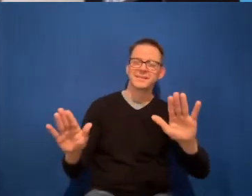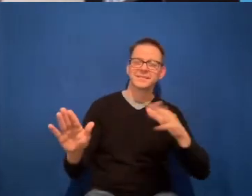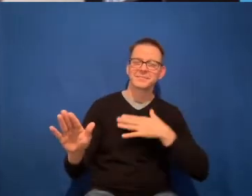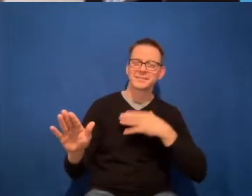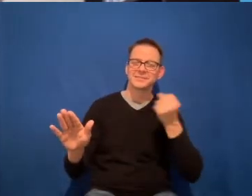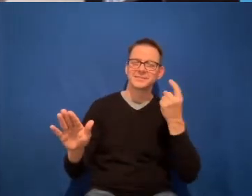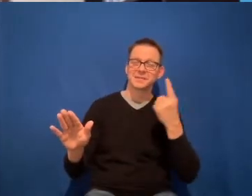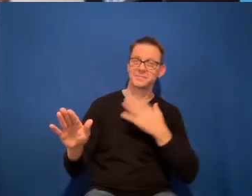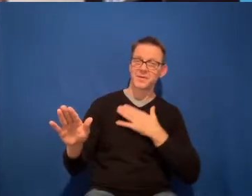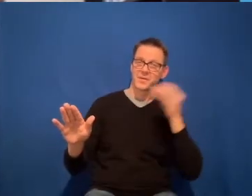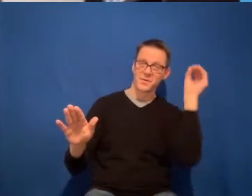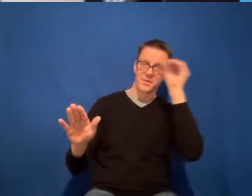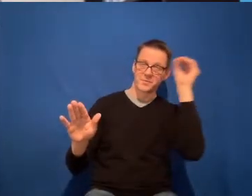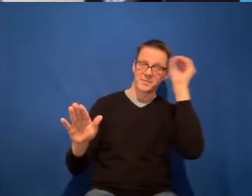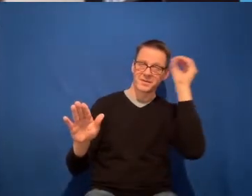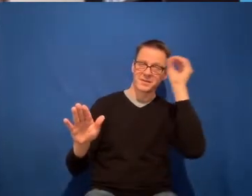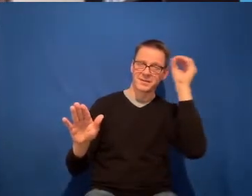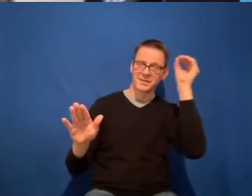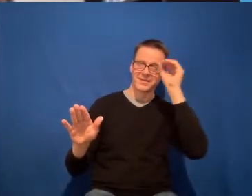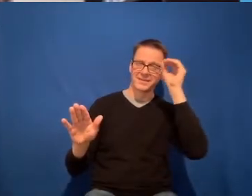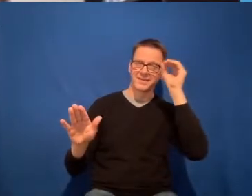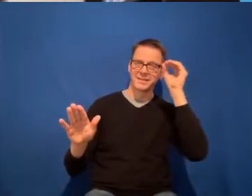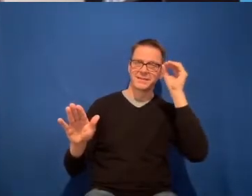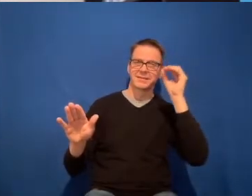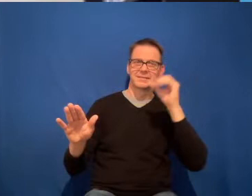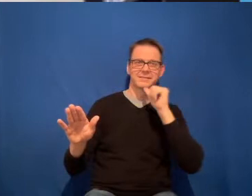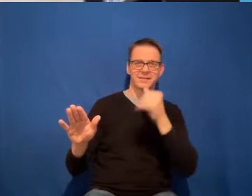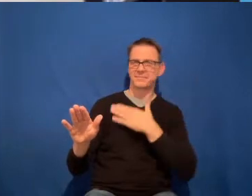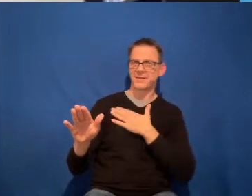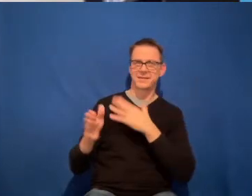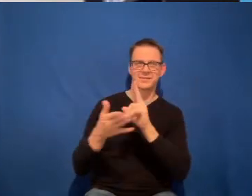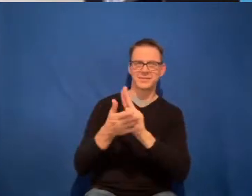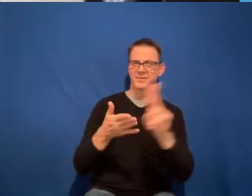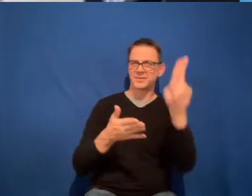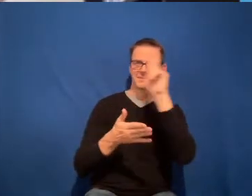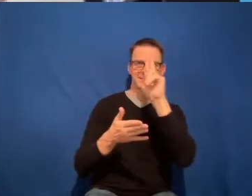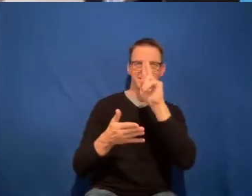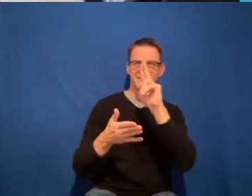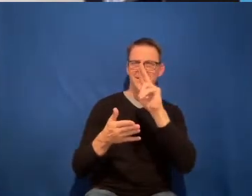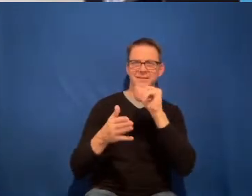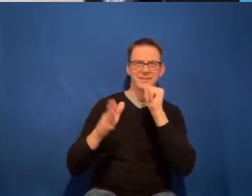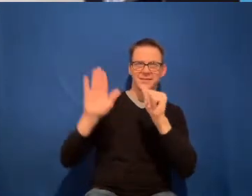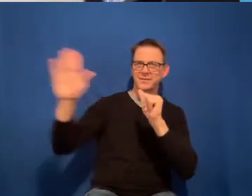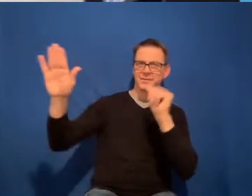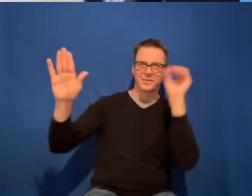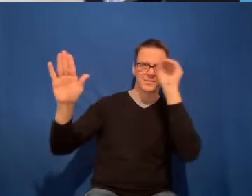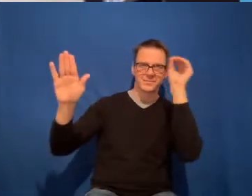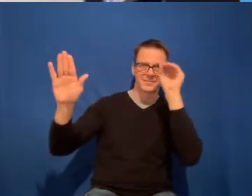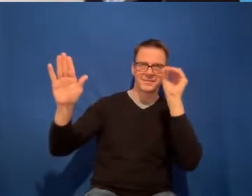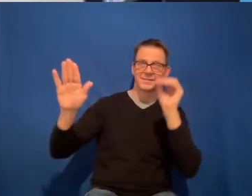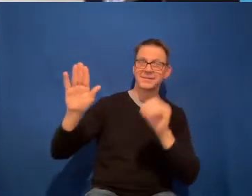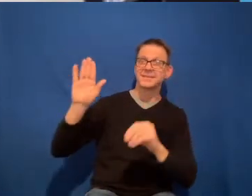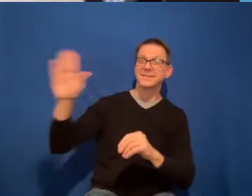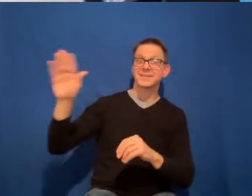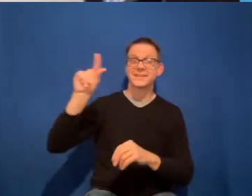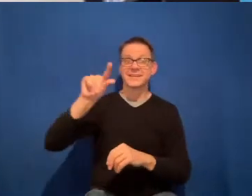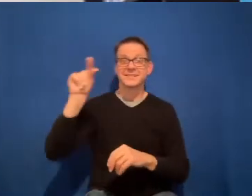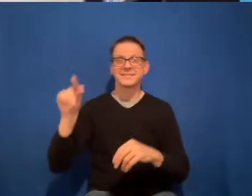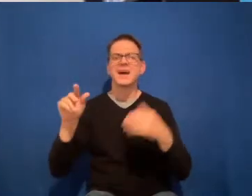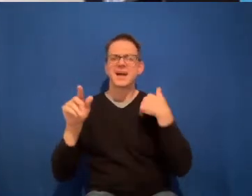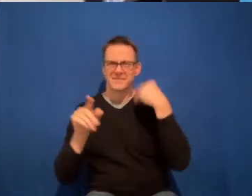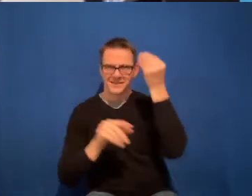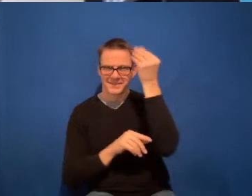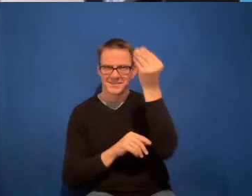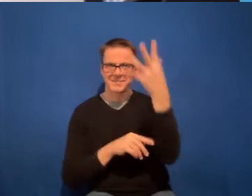of either the health institution or the university institution I work with. But the government has the data and still